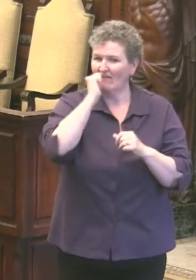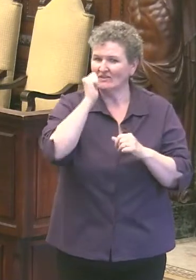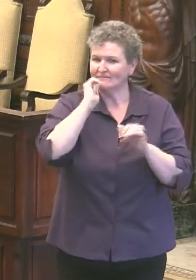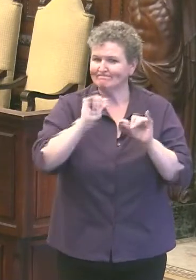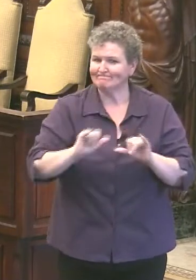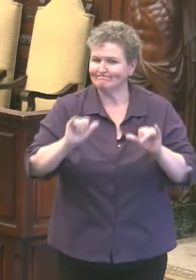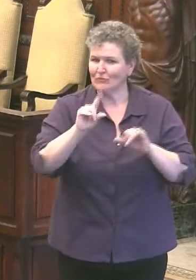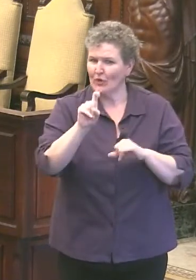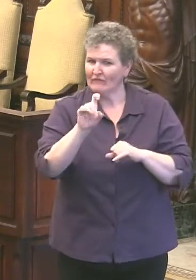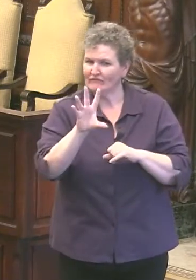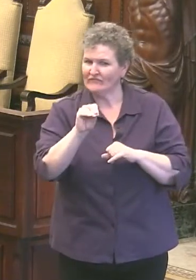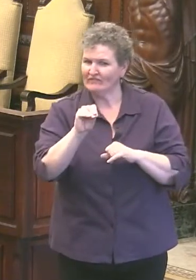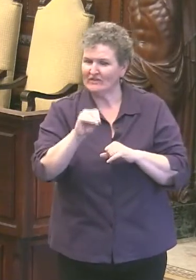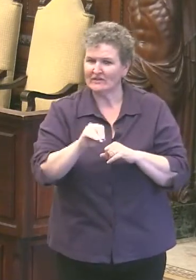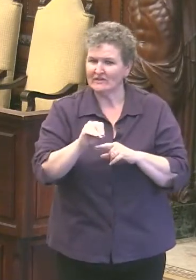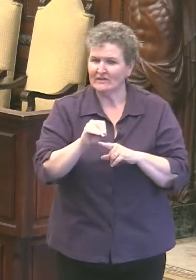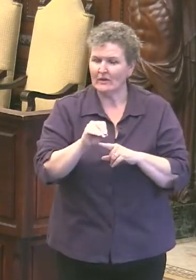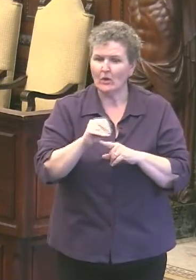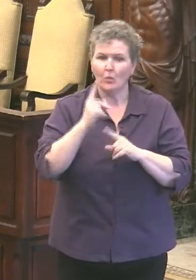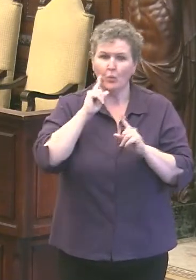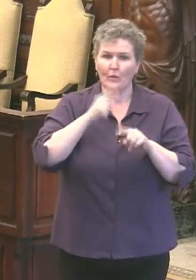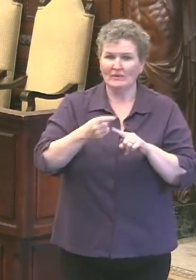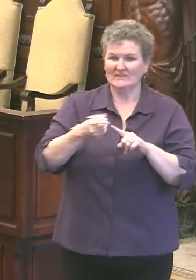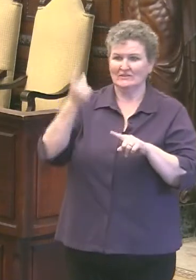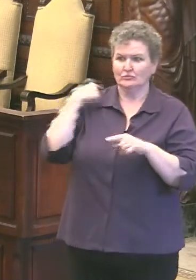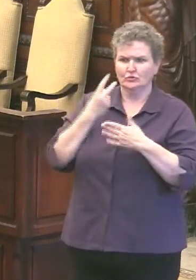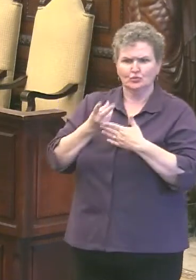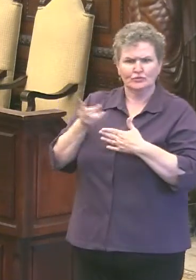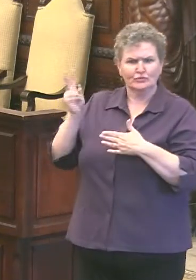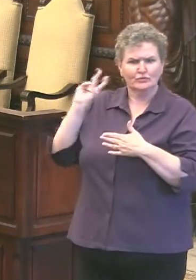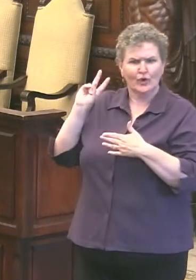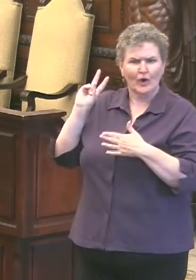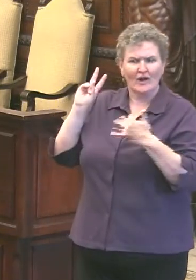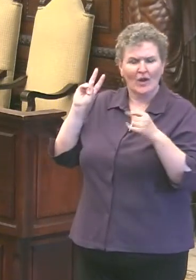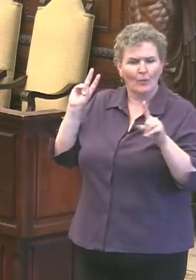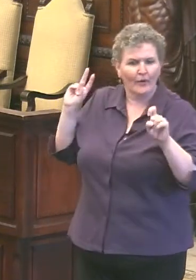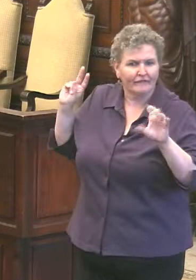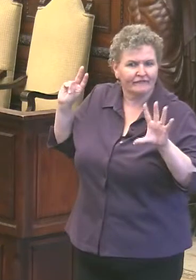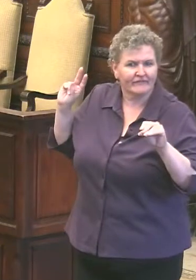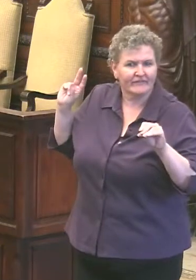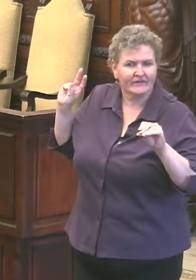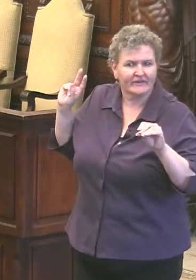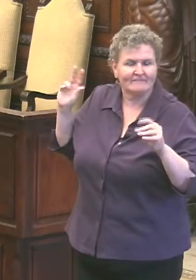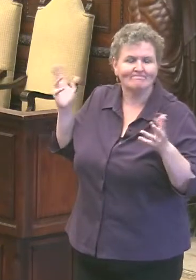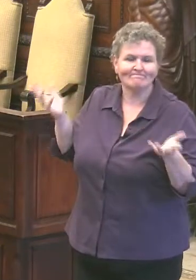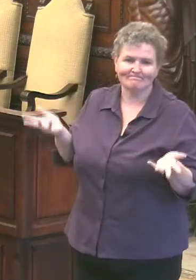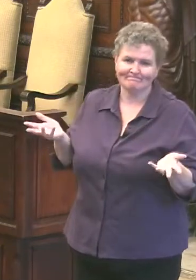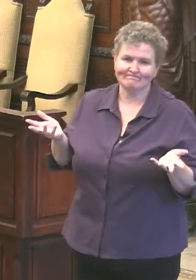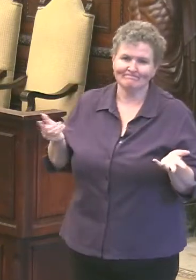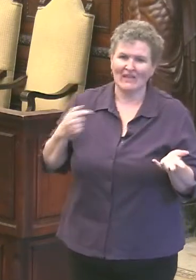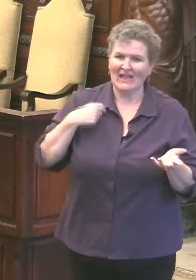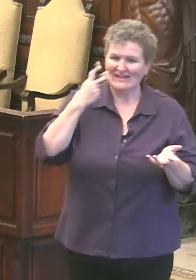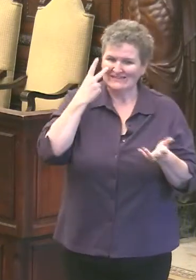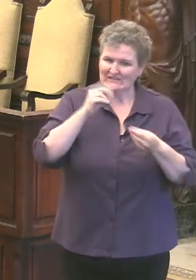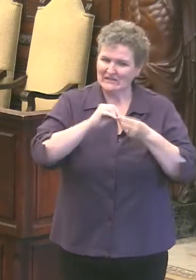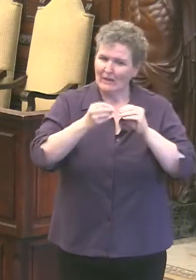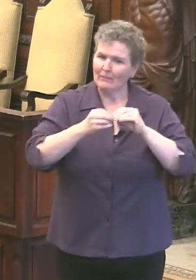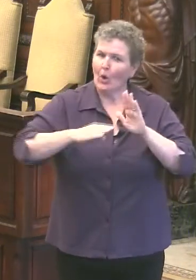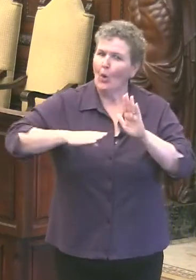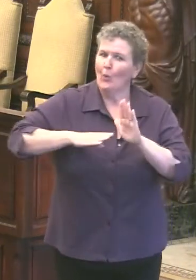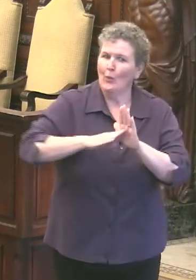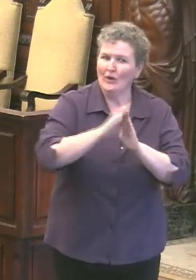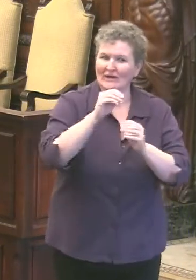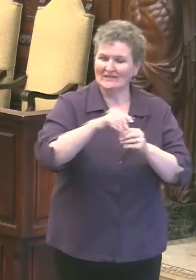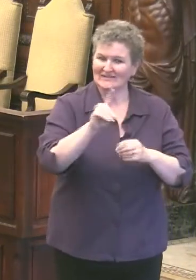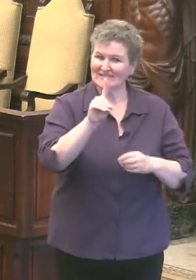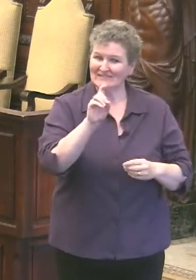cases per day 2 weeks ago. In every region of Pennsylvania, it's showing increases. We're also seeing rapid growth of the epidemic in Delaware,